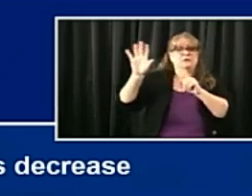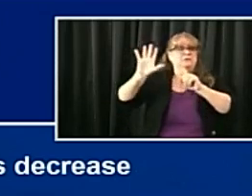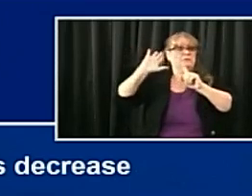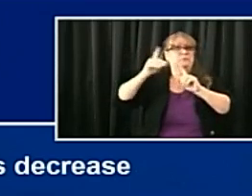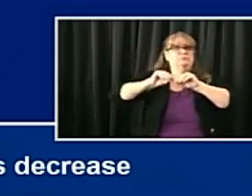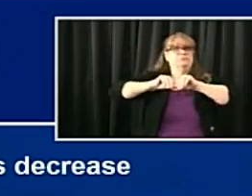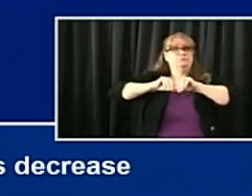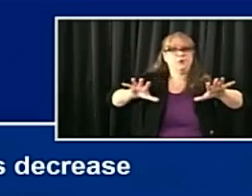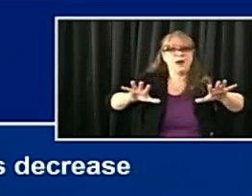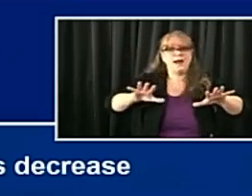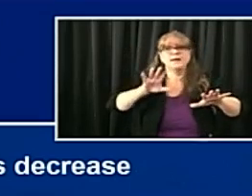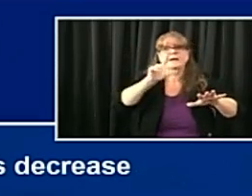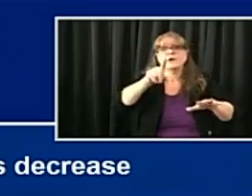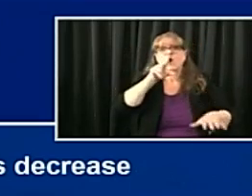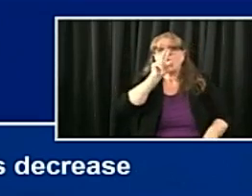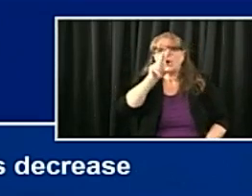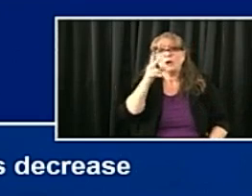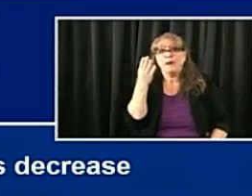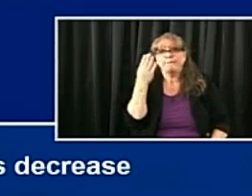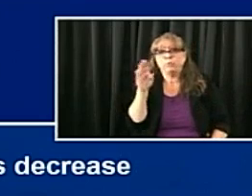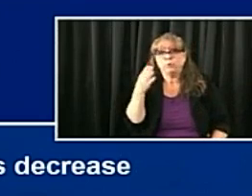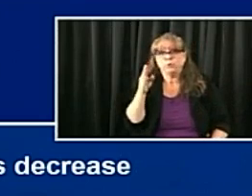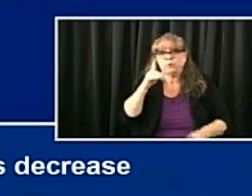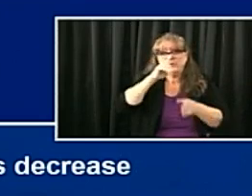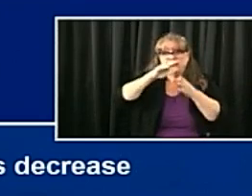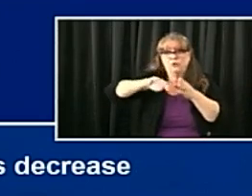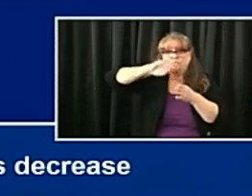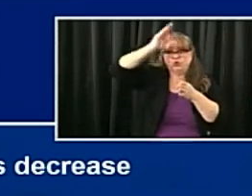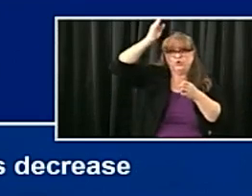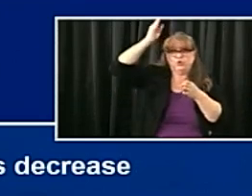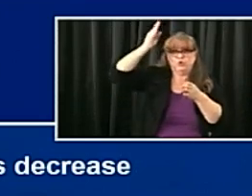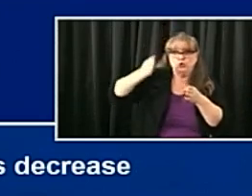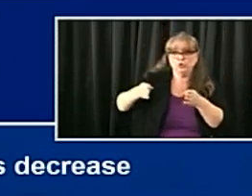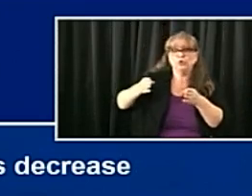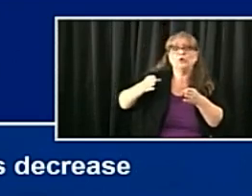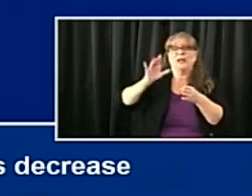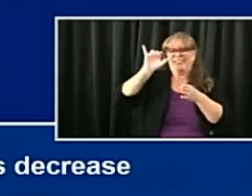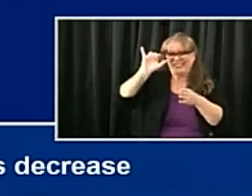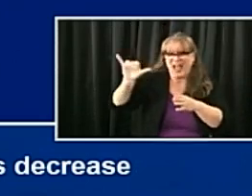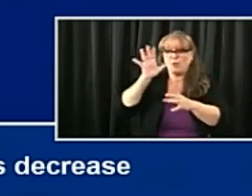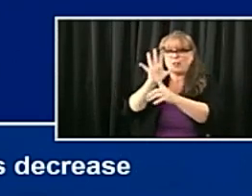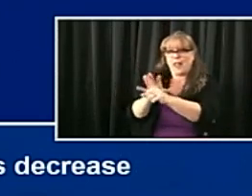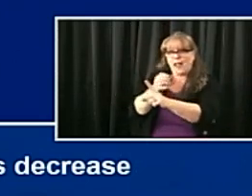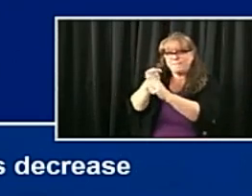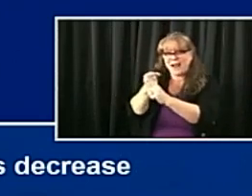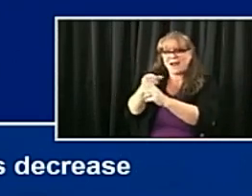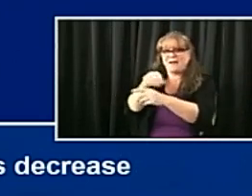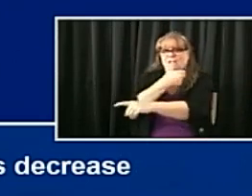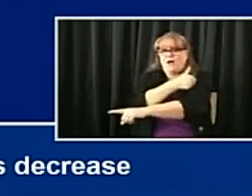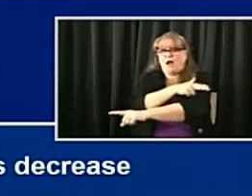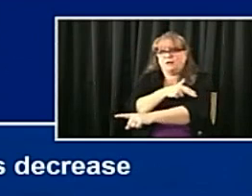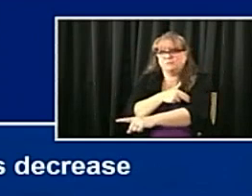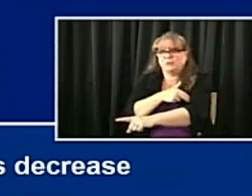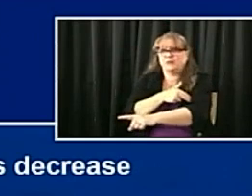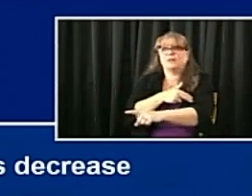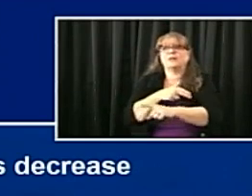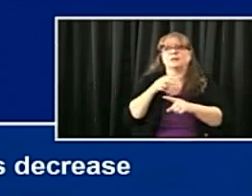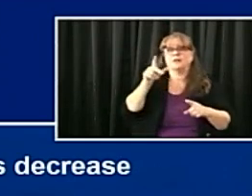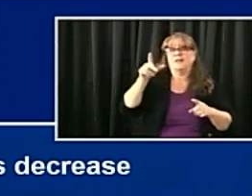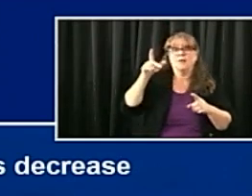see the difference between the number of hospitalizations specifically being shown in this figure that would occur by June 1st if we were to